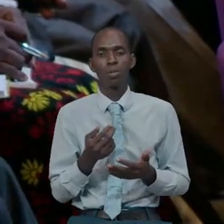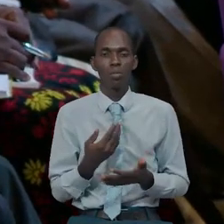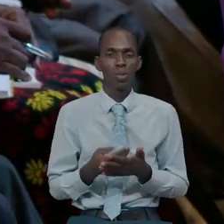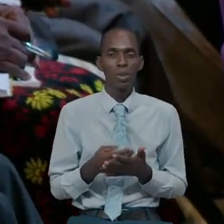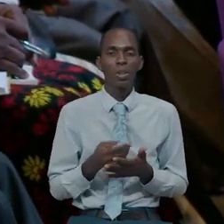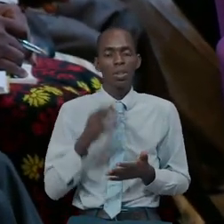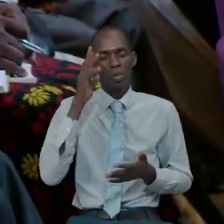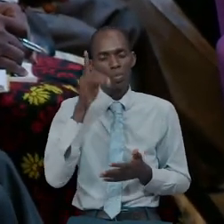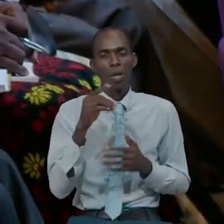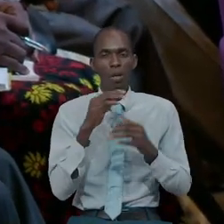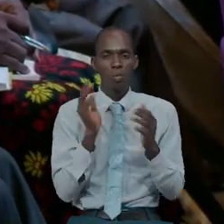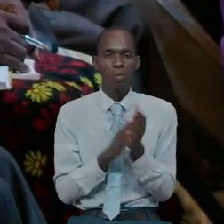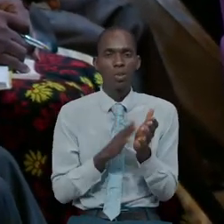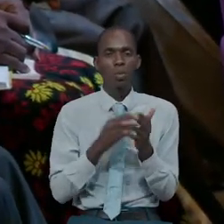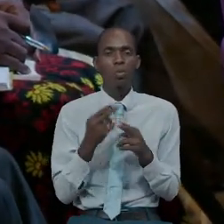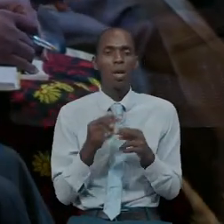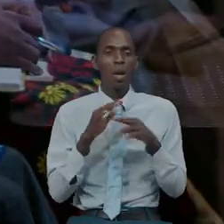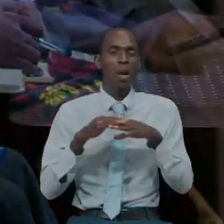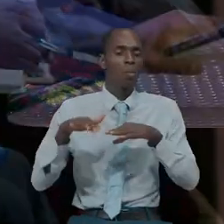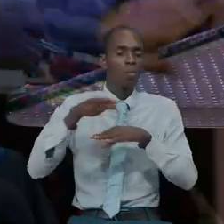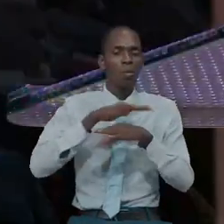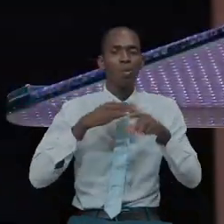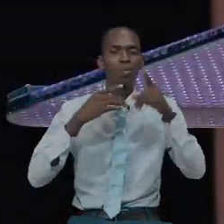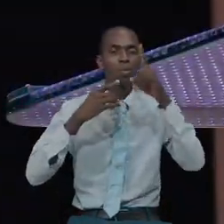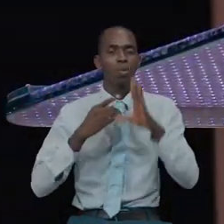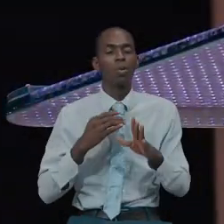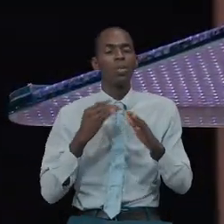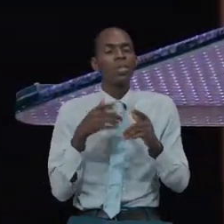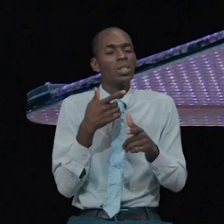money above God. Money becomes